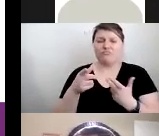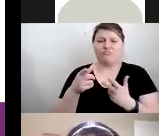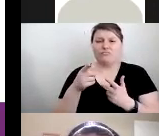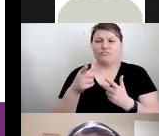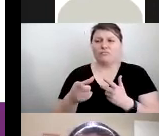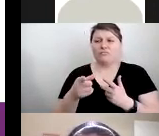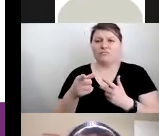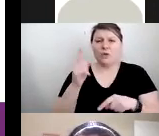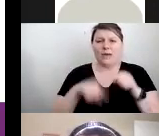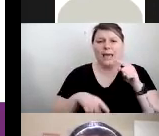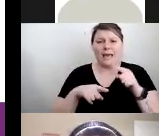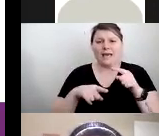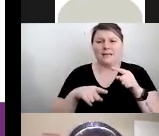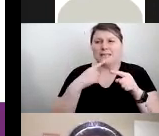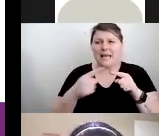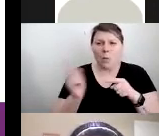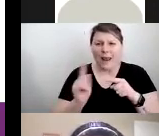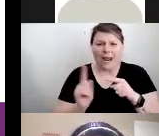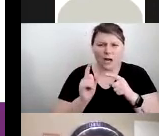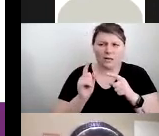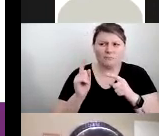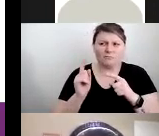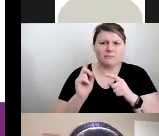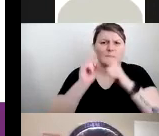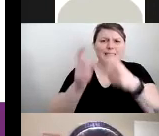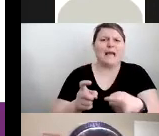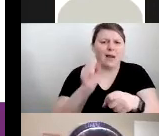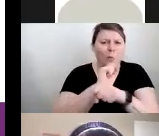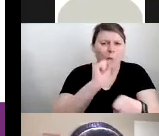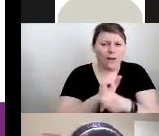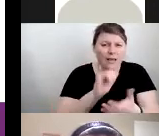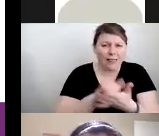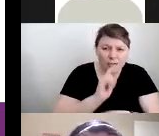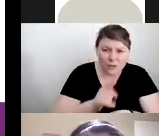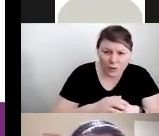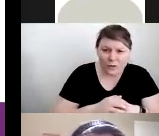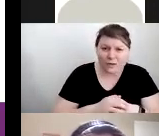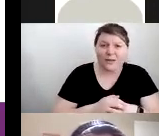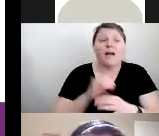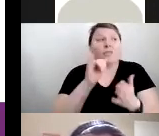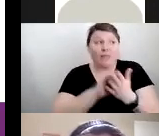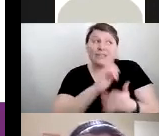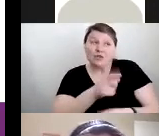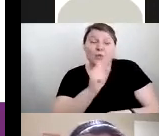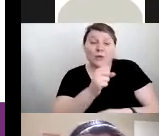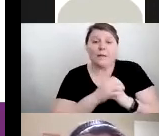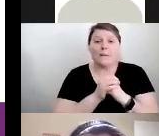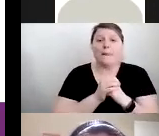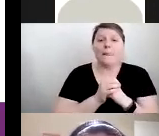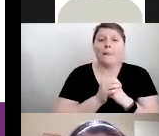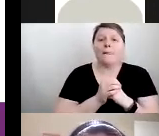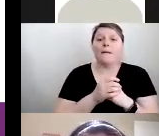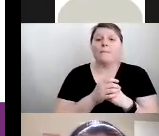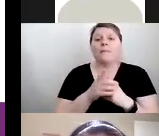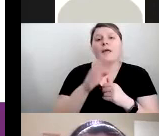over where you get assigned. Is that true? Yeah, so that's completely true. There's a match process